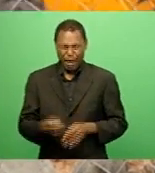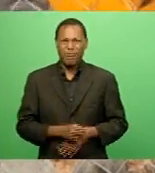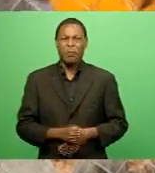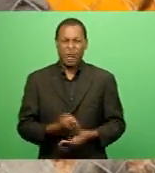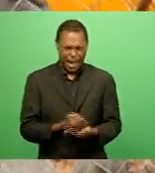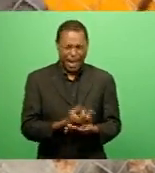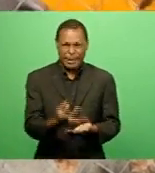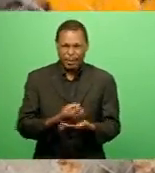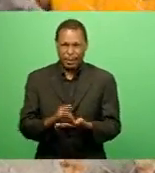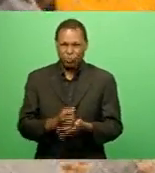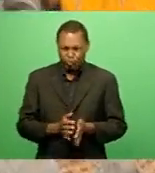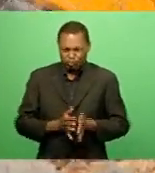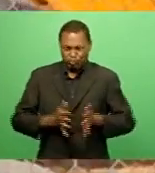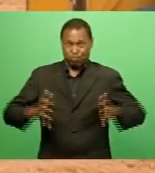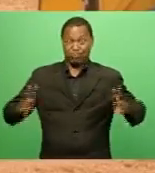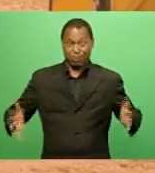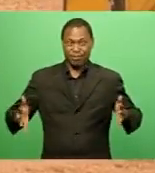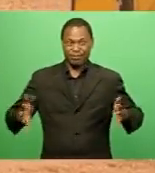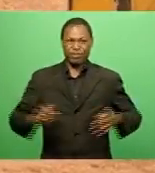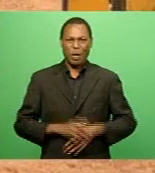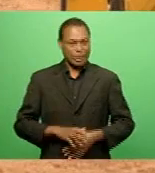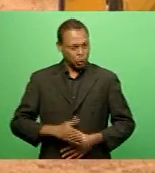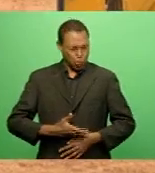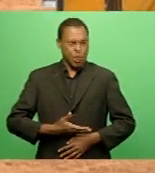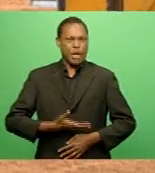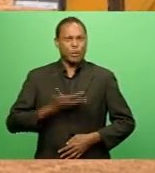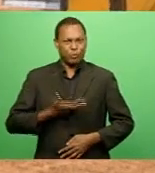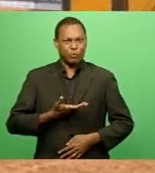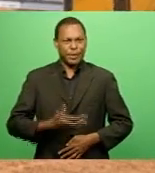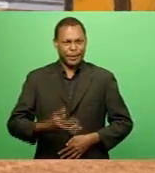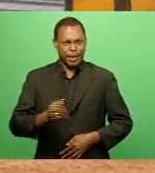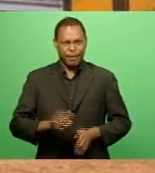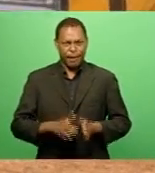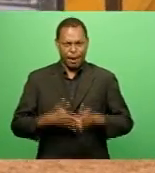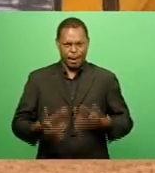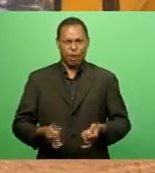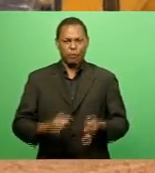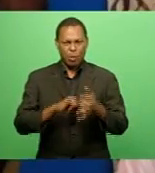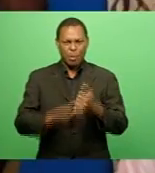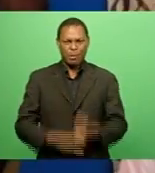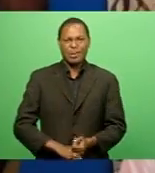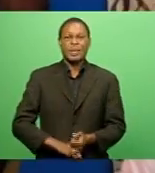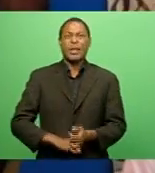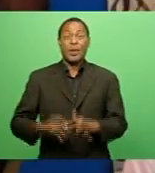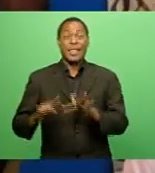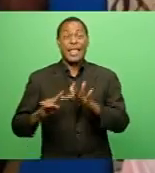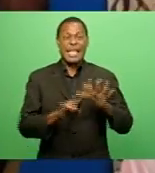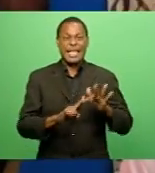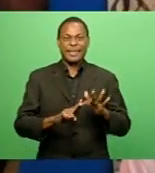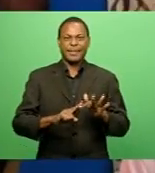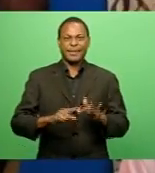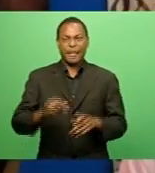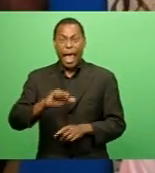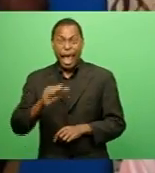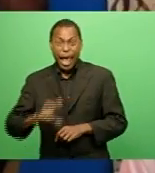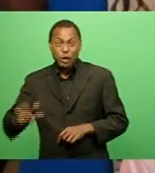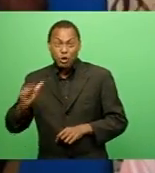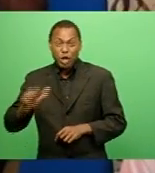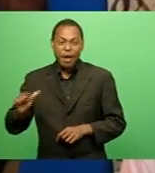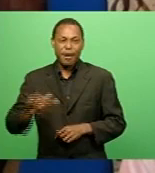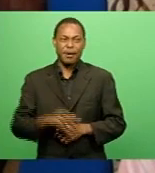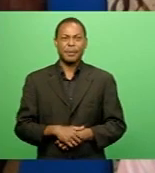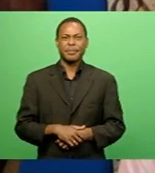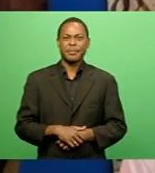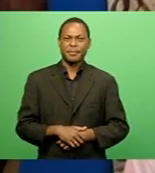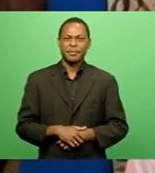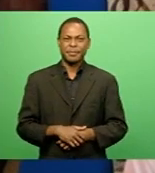on a large volume, there is now interest for our wood chips from Southeast Asia. Malaysia, Indonesia